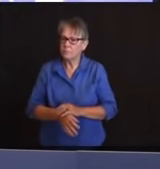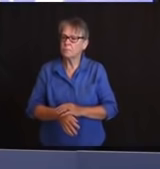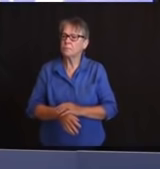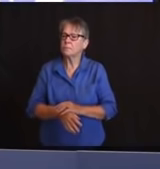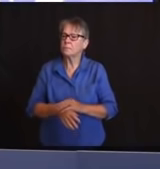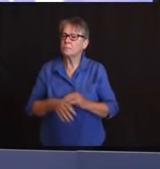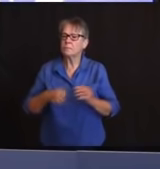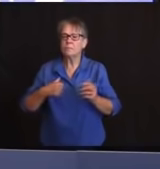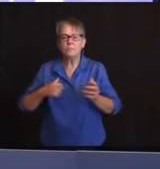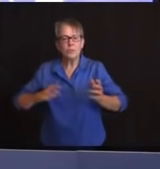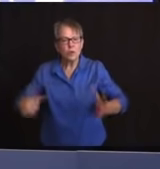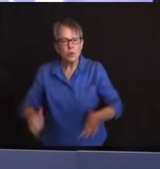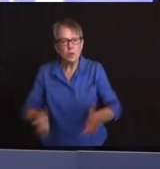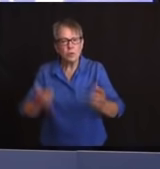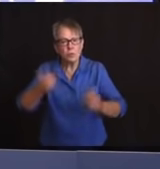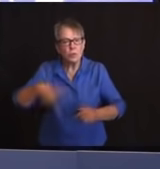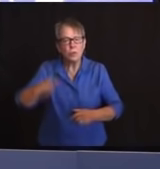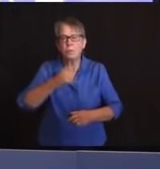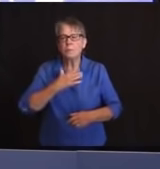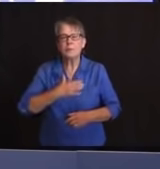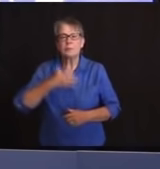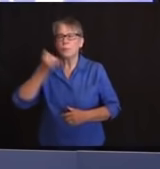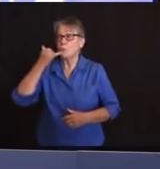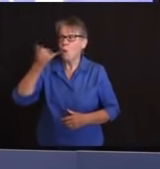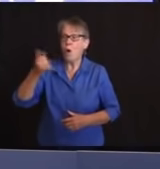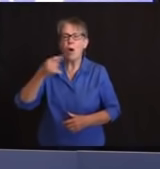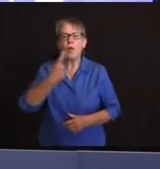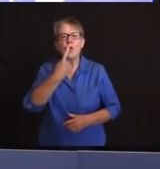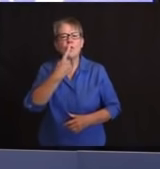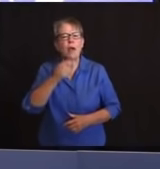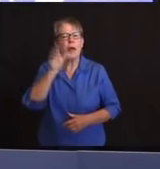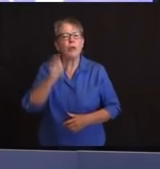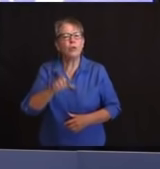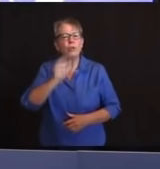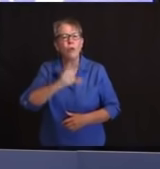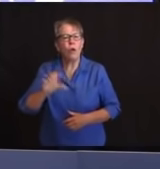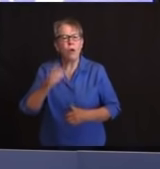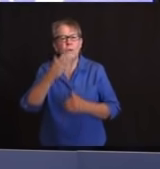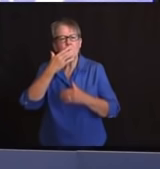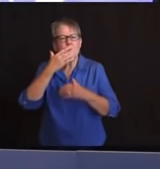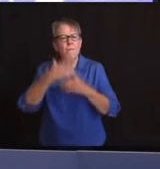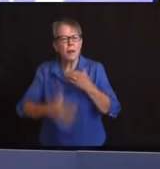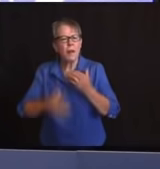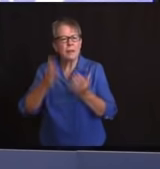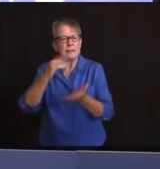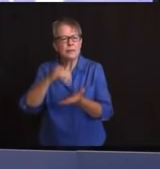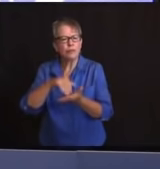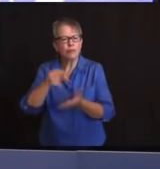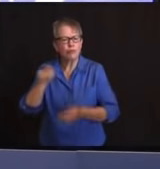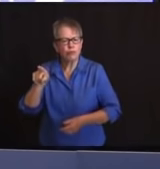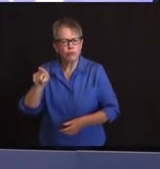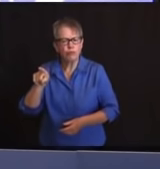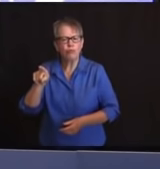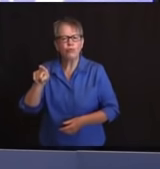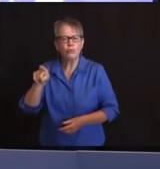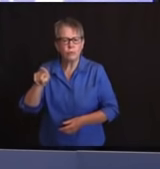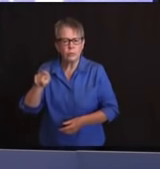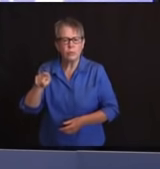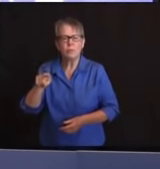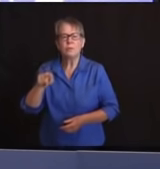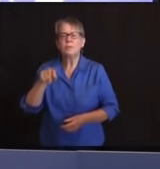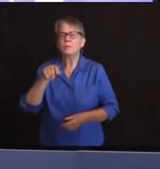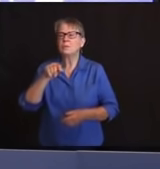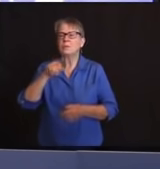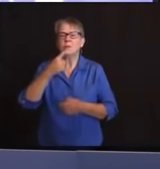redcrossblood.org/plasma for COVID and donate your blood. It could be life-saving. I have shared this overview of